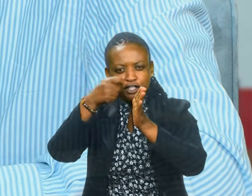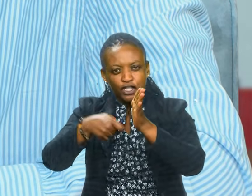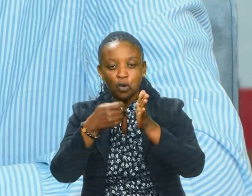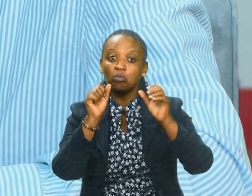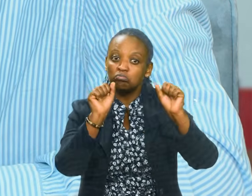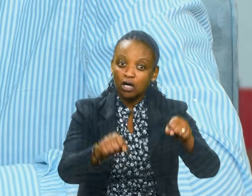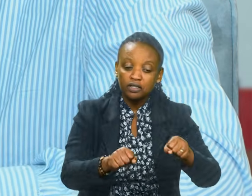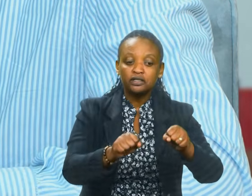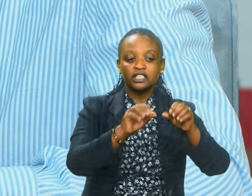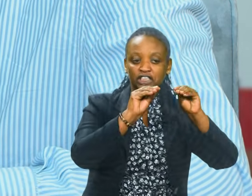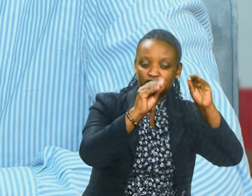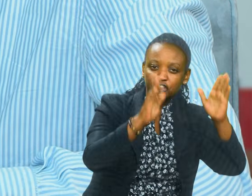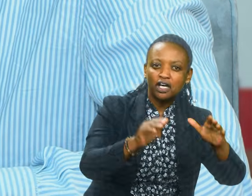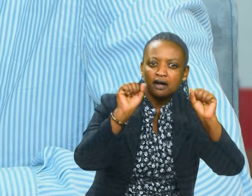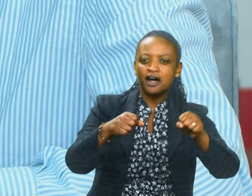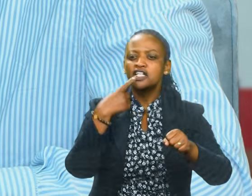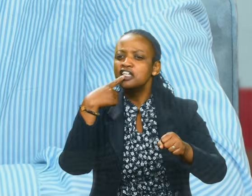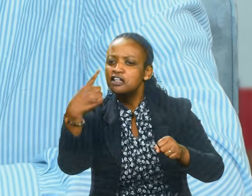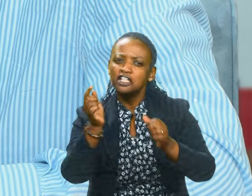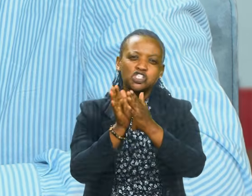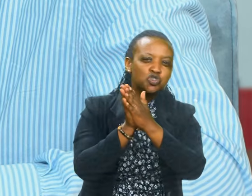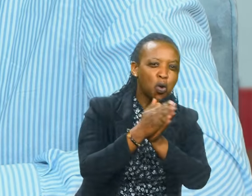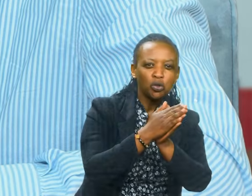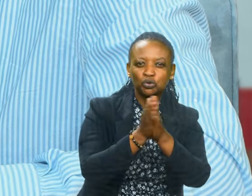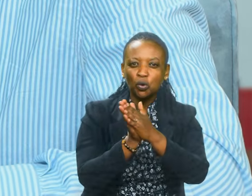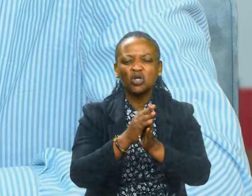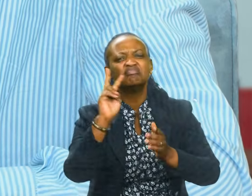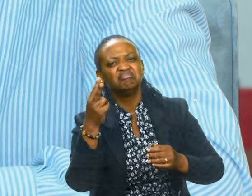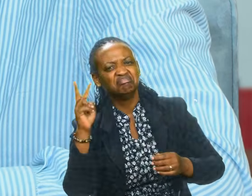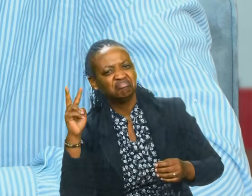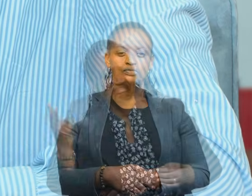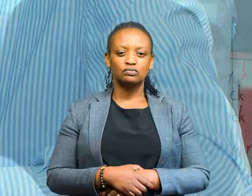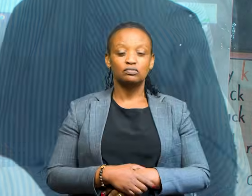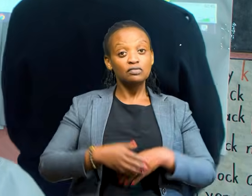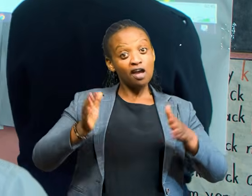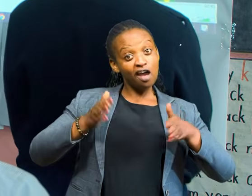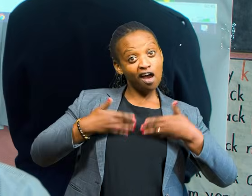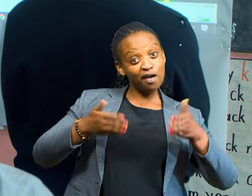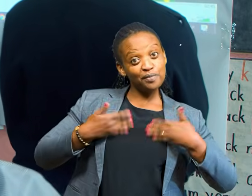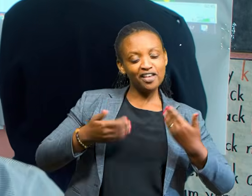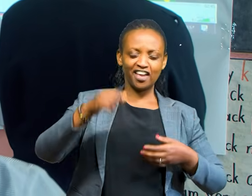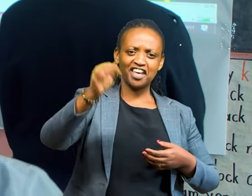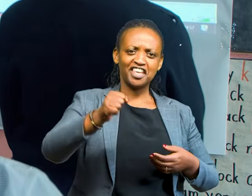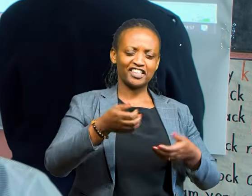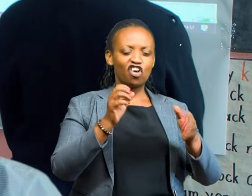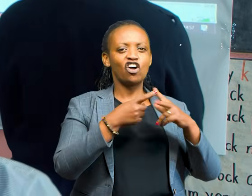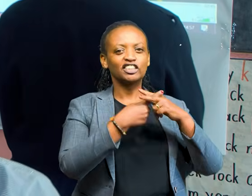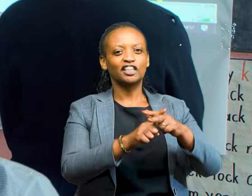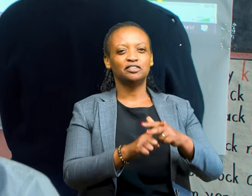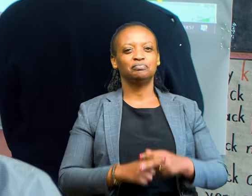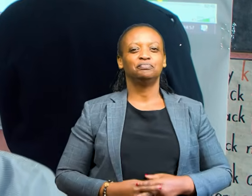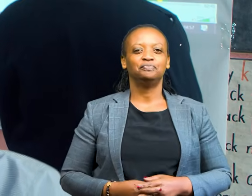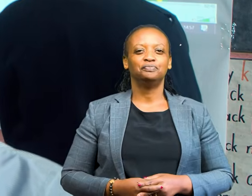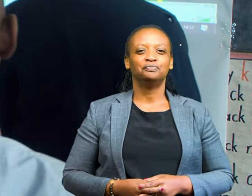video, a teacher can tell a story, and so on. Are you happy? Yes. Here we go.